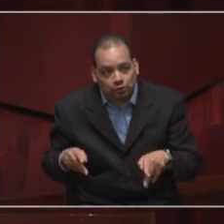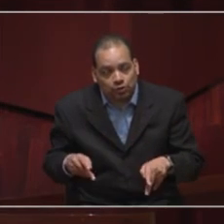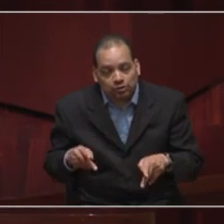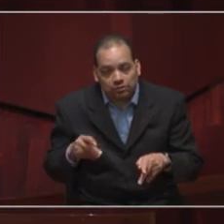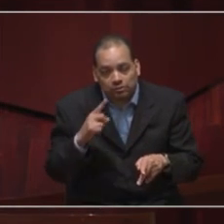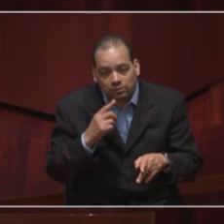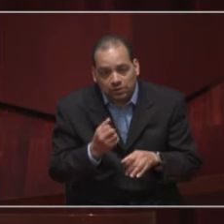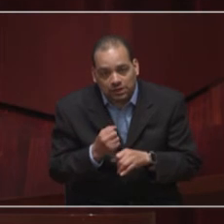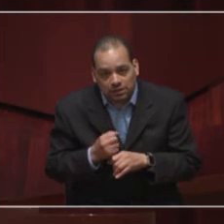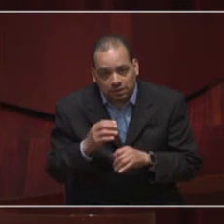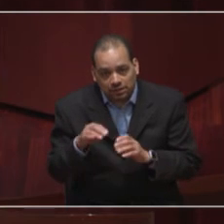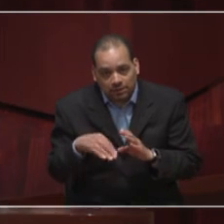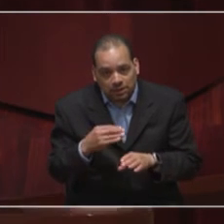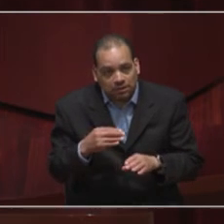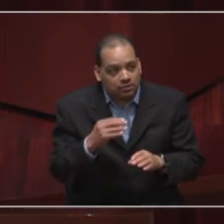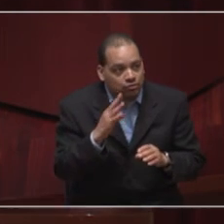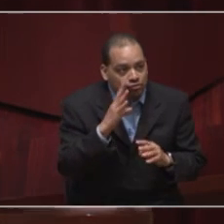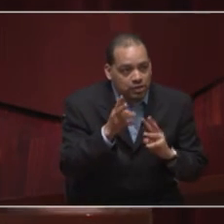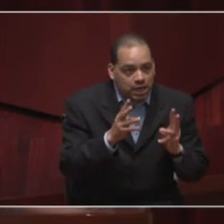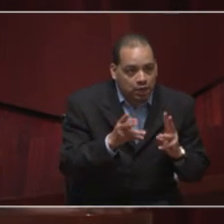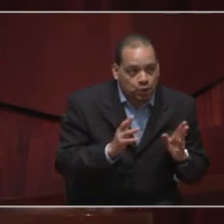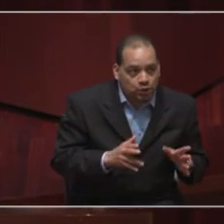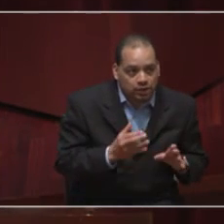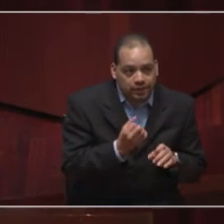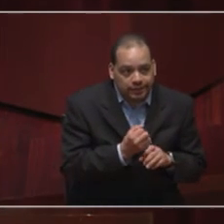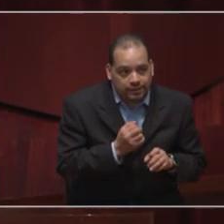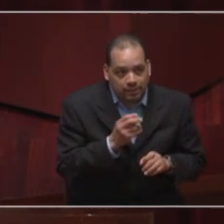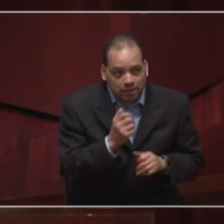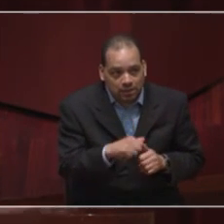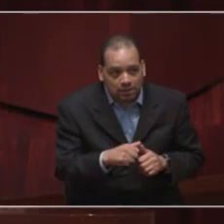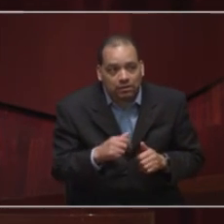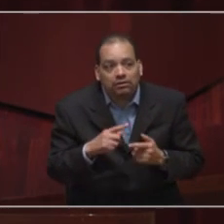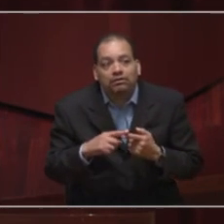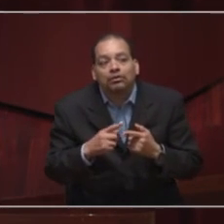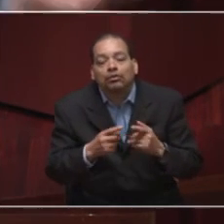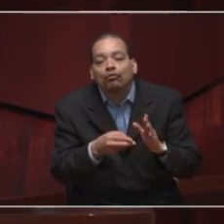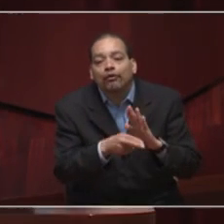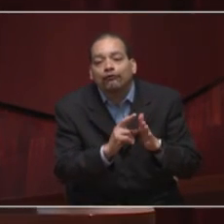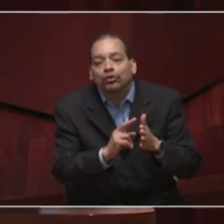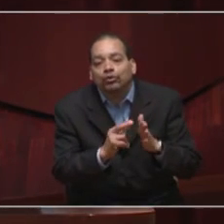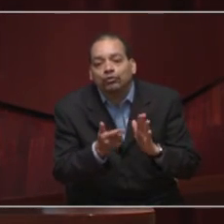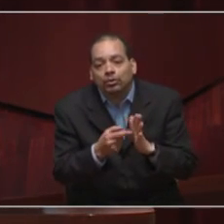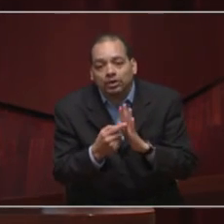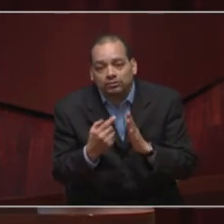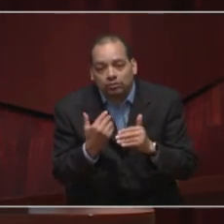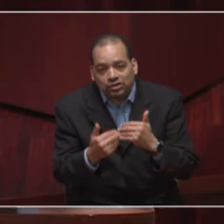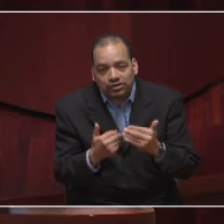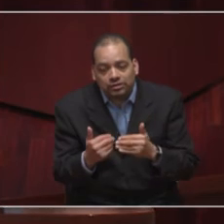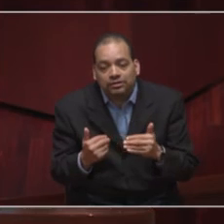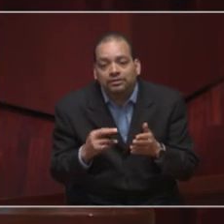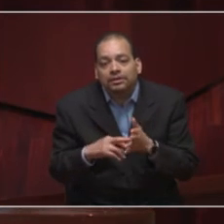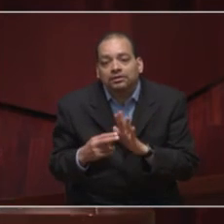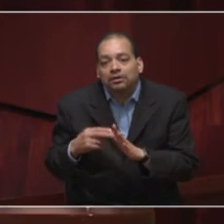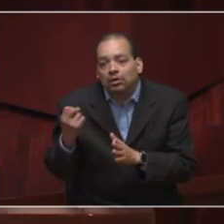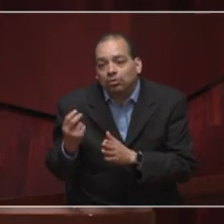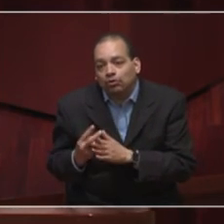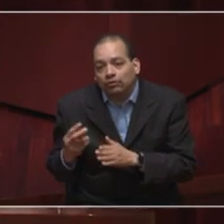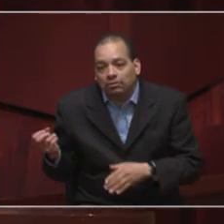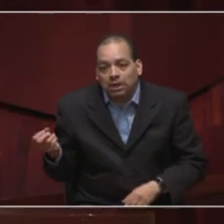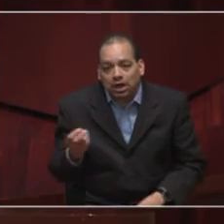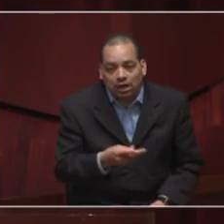The creator would get an email that says it's in review requested process. They send it. The approver sends it back. Now it's